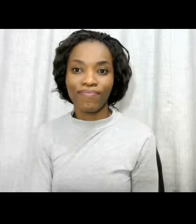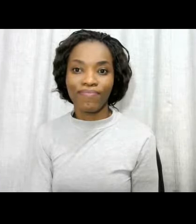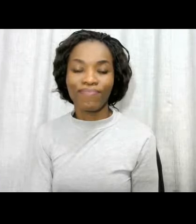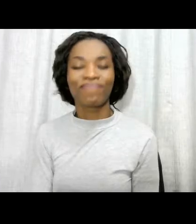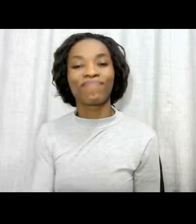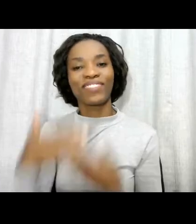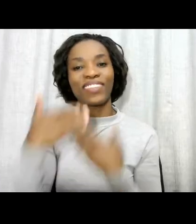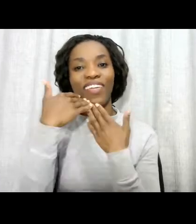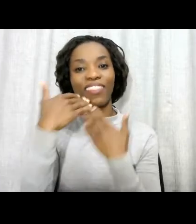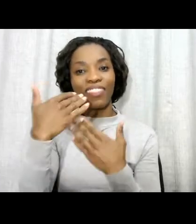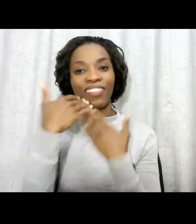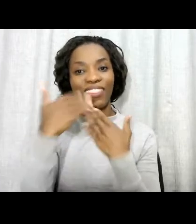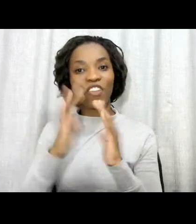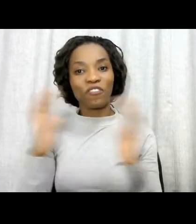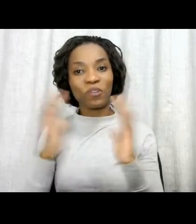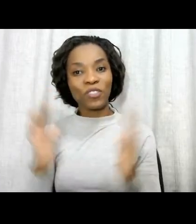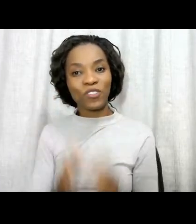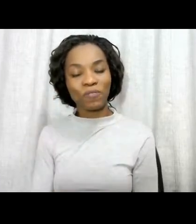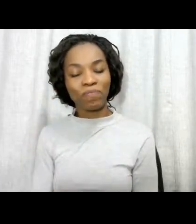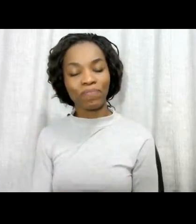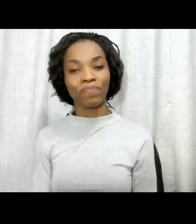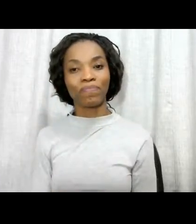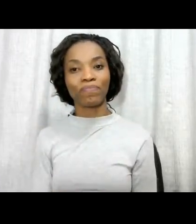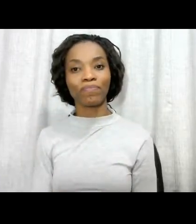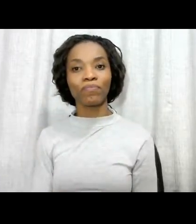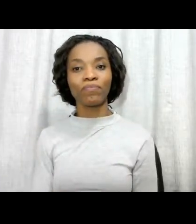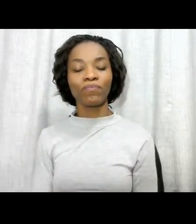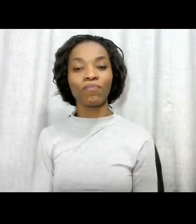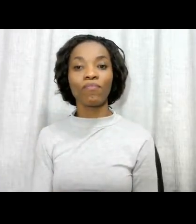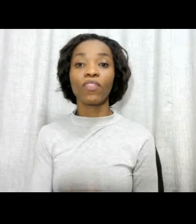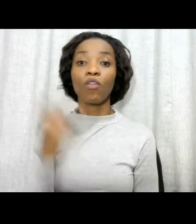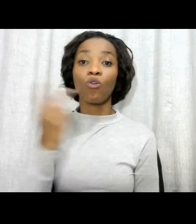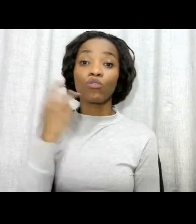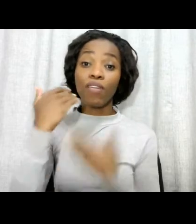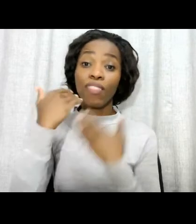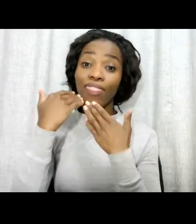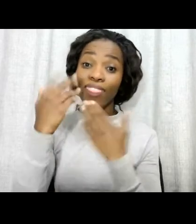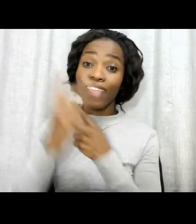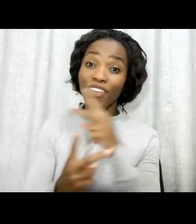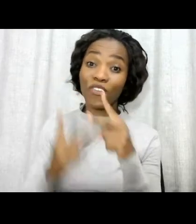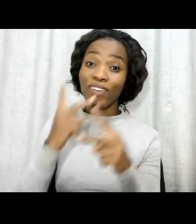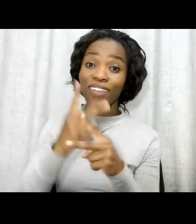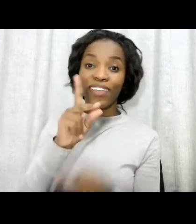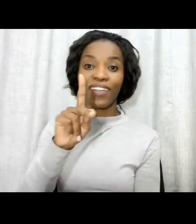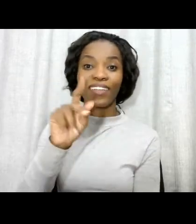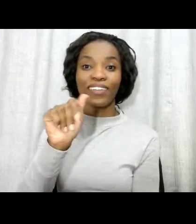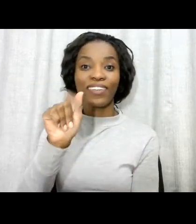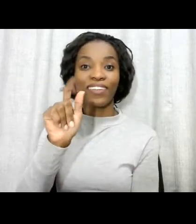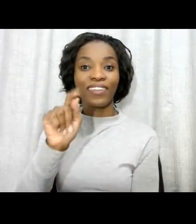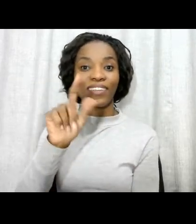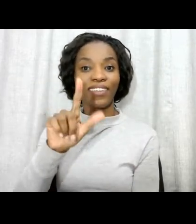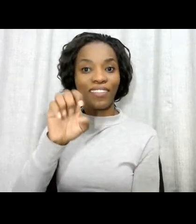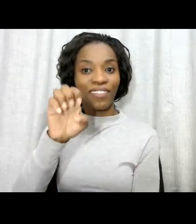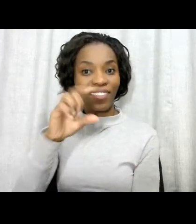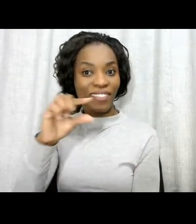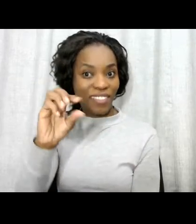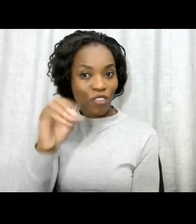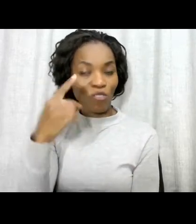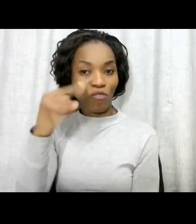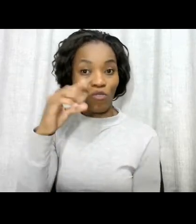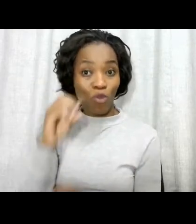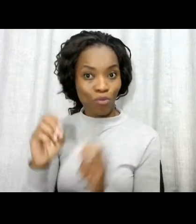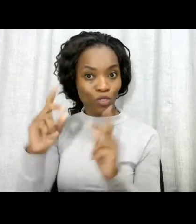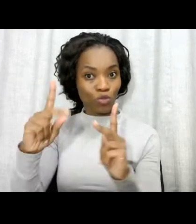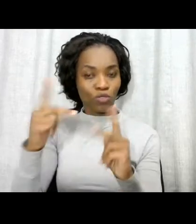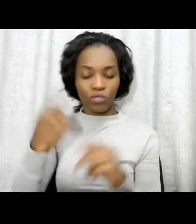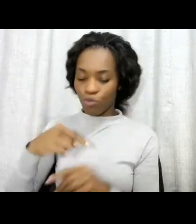Thank you very much. And thanks once more, Katleho, for the opportunity for us as the